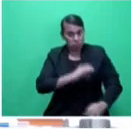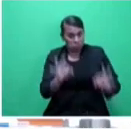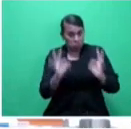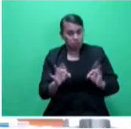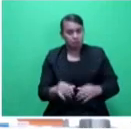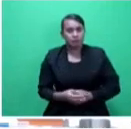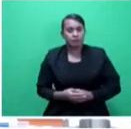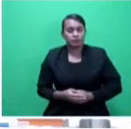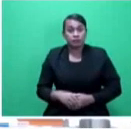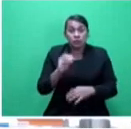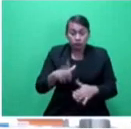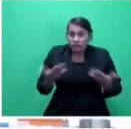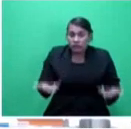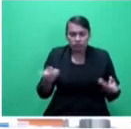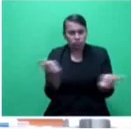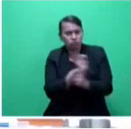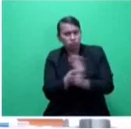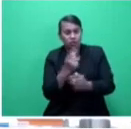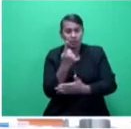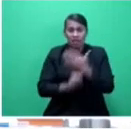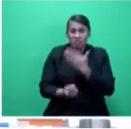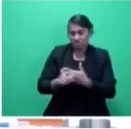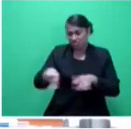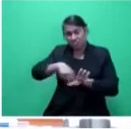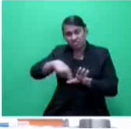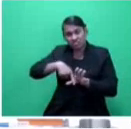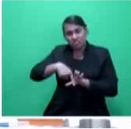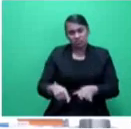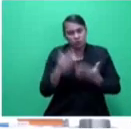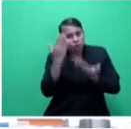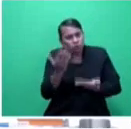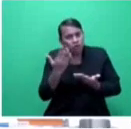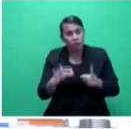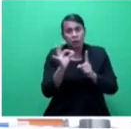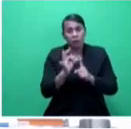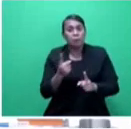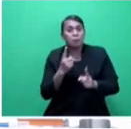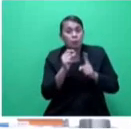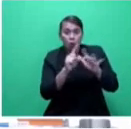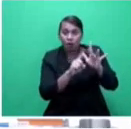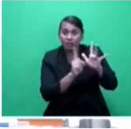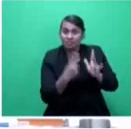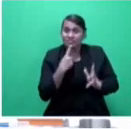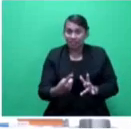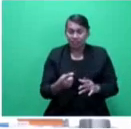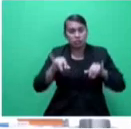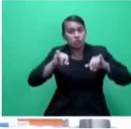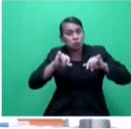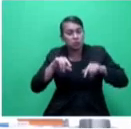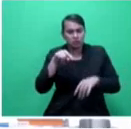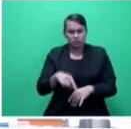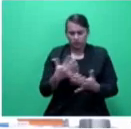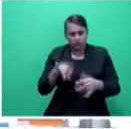change taking place. Honourable Tikundundu has highlighted some of these issues. Of course, they are being addressed. And I think with this new CEO, who